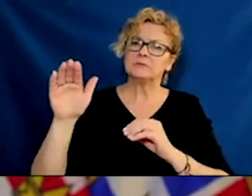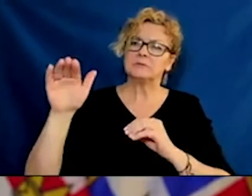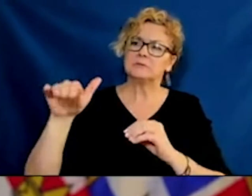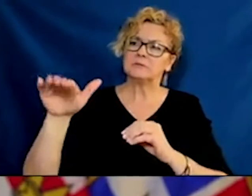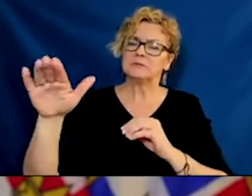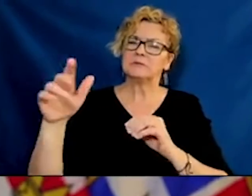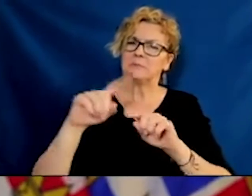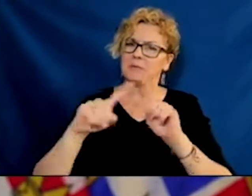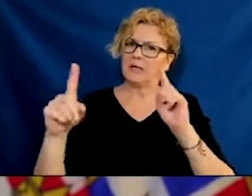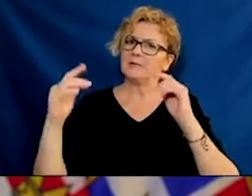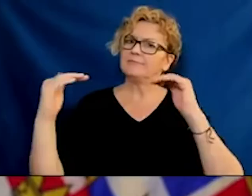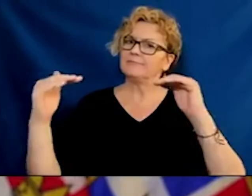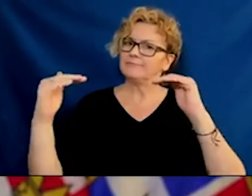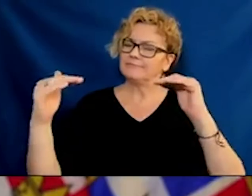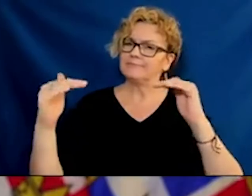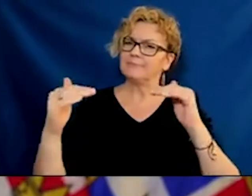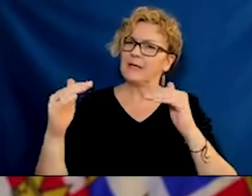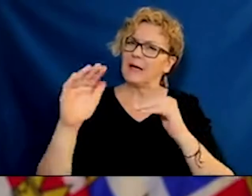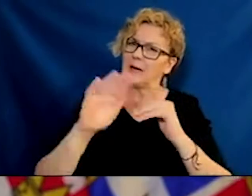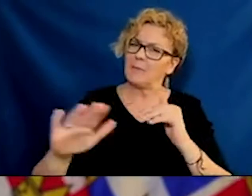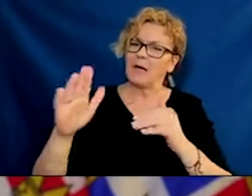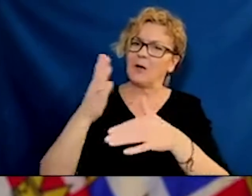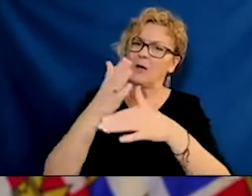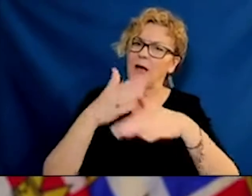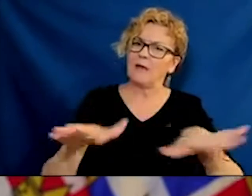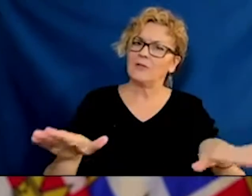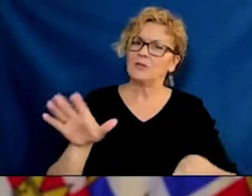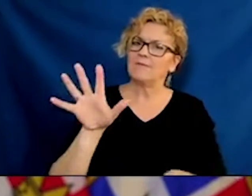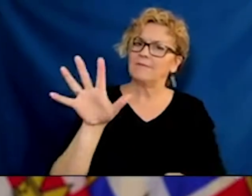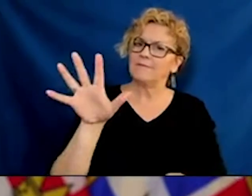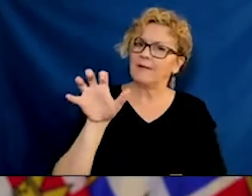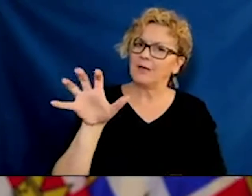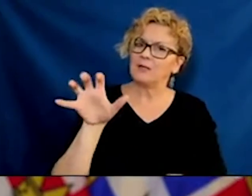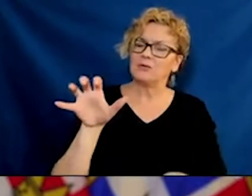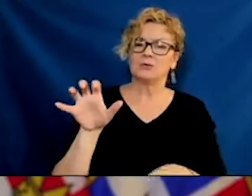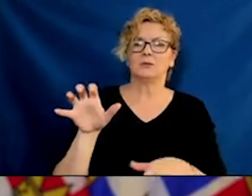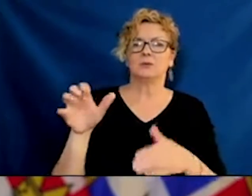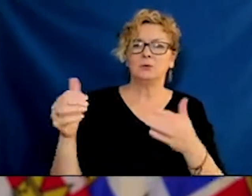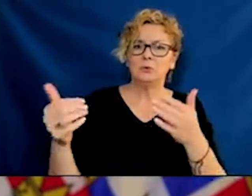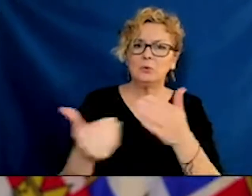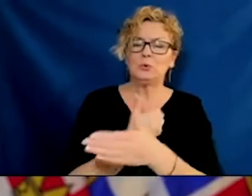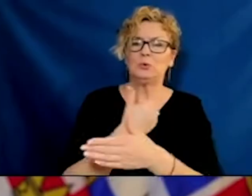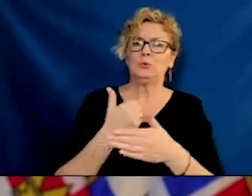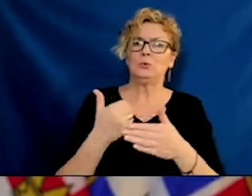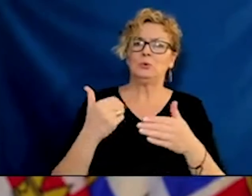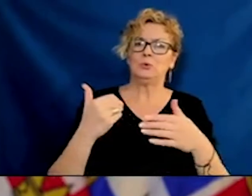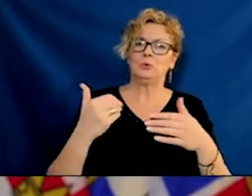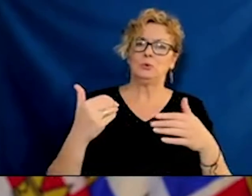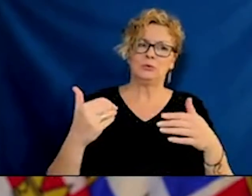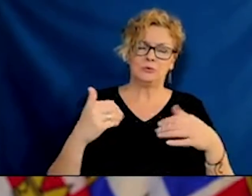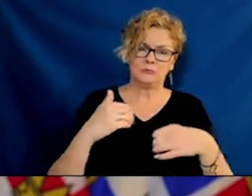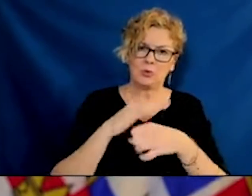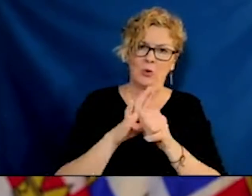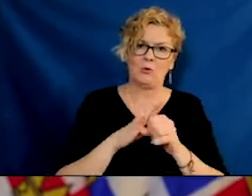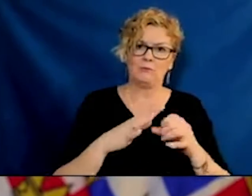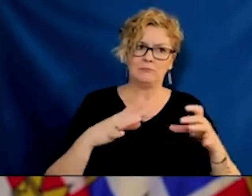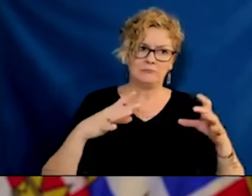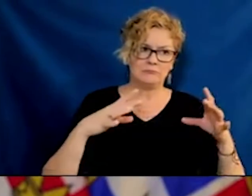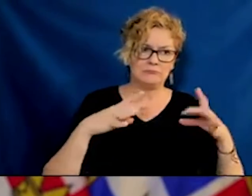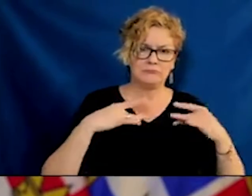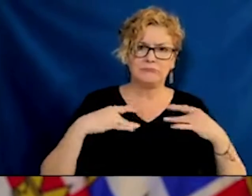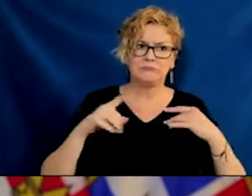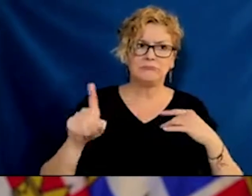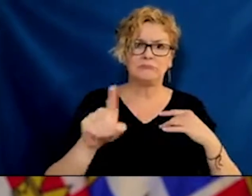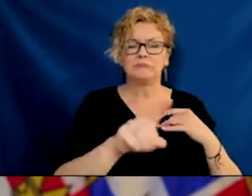see rapid takeoff, particularly if we start to see any of these new variants starting to transmit in our